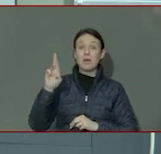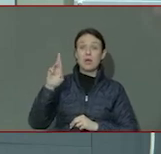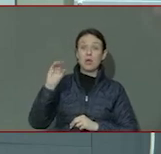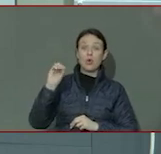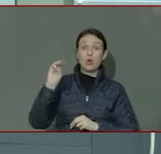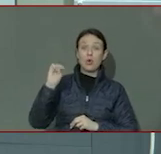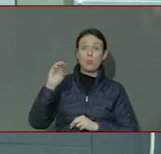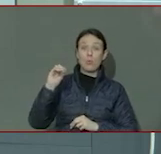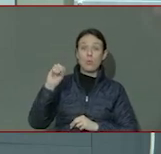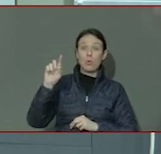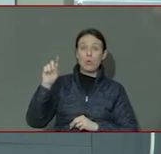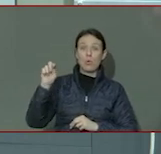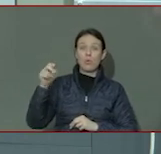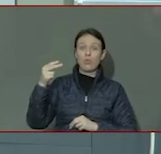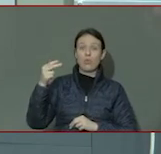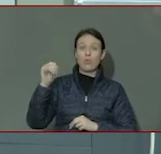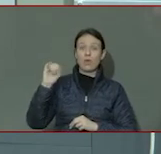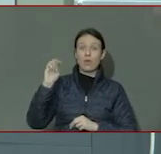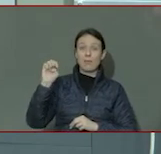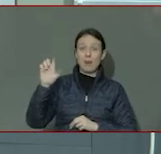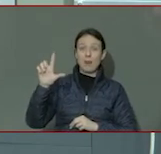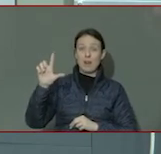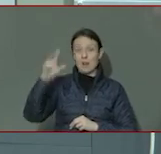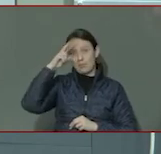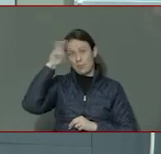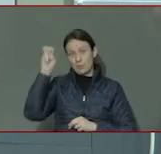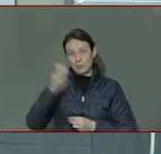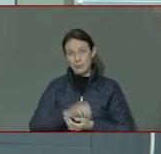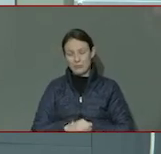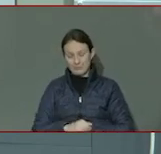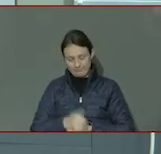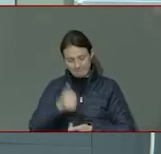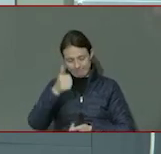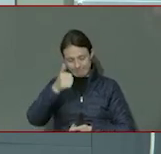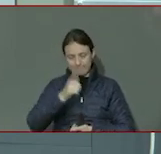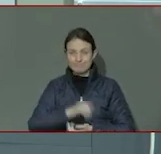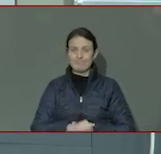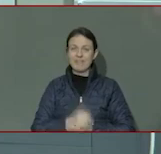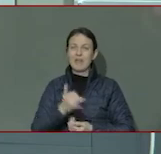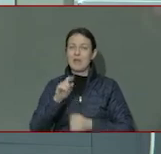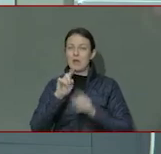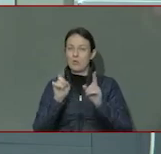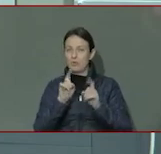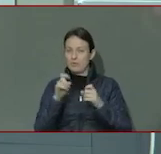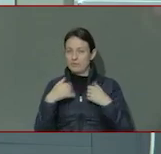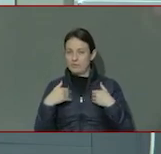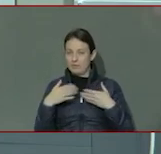bromothiamyl blue. Okay, now, they ask the following.